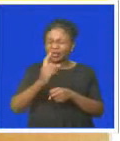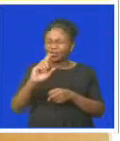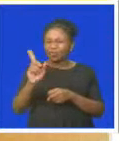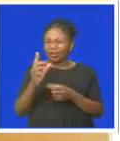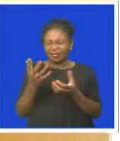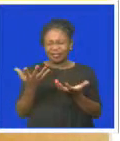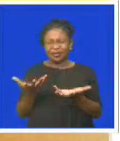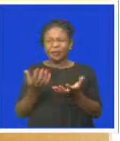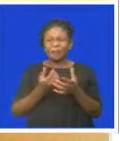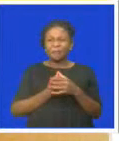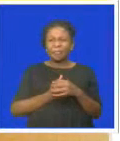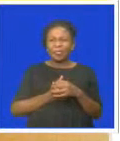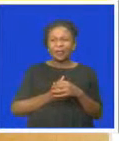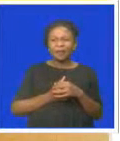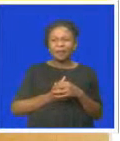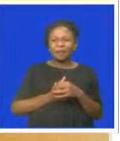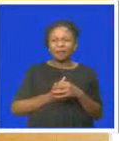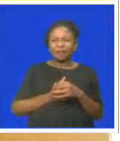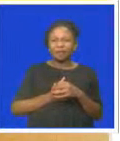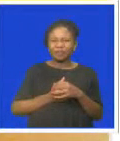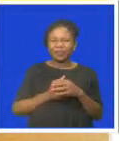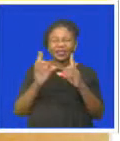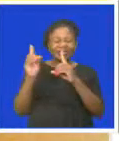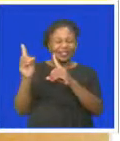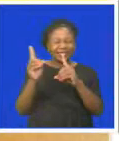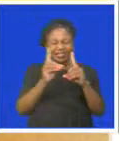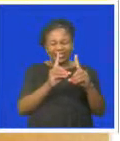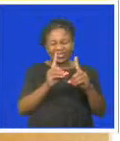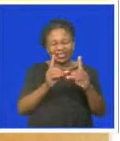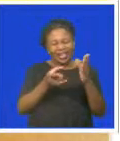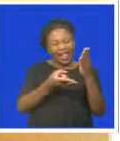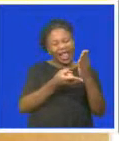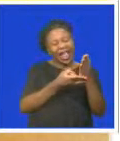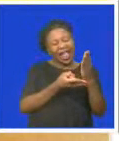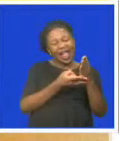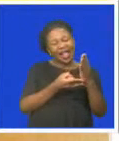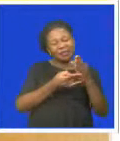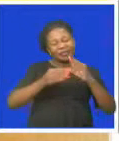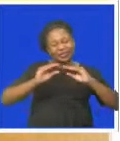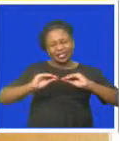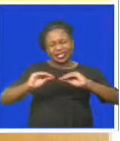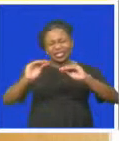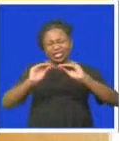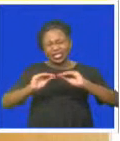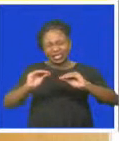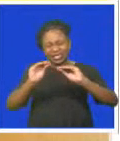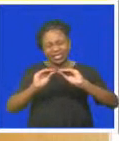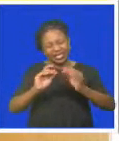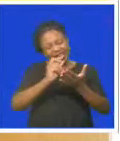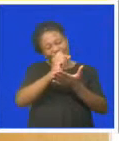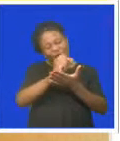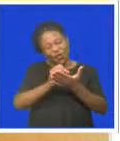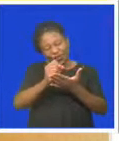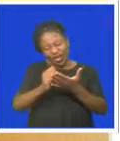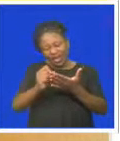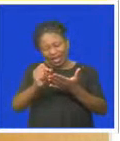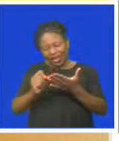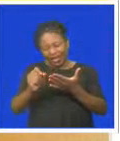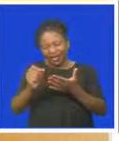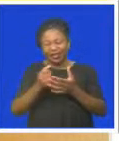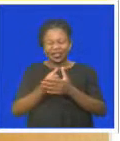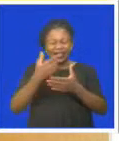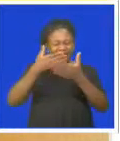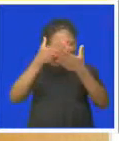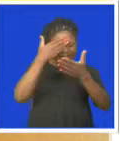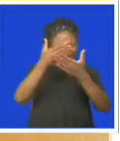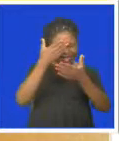teacher helps the children to learn to read, write, and teach them